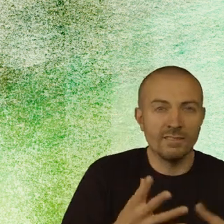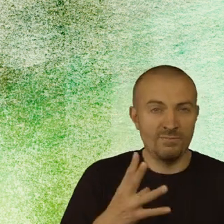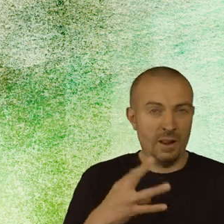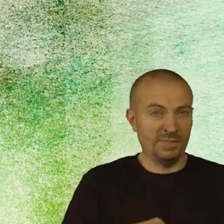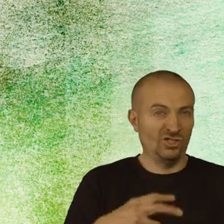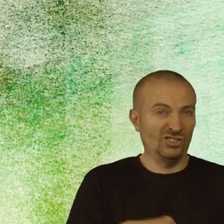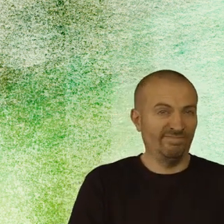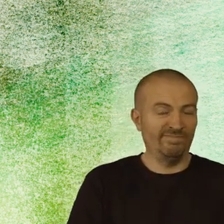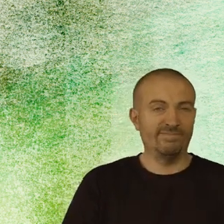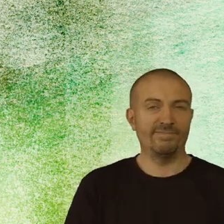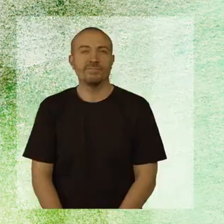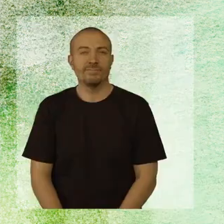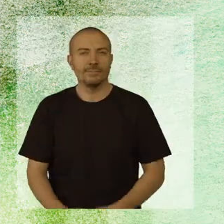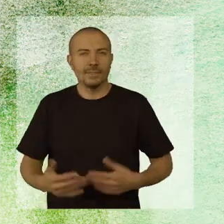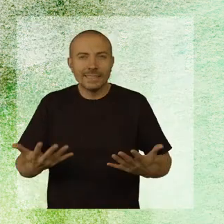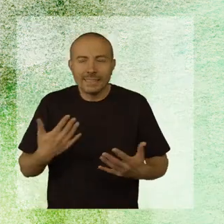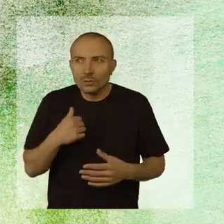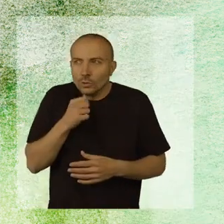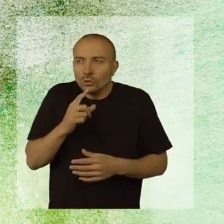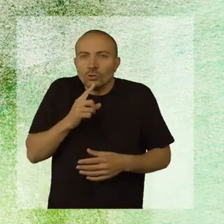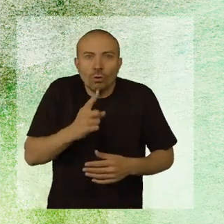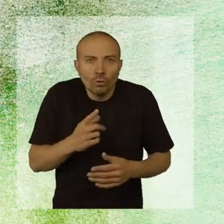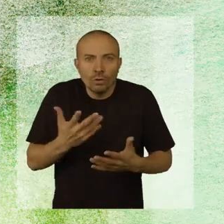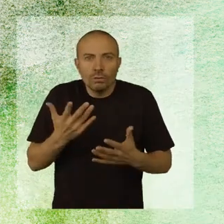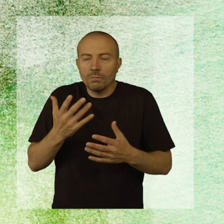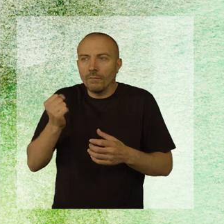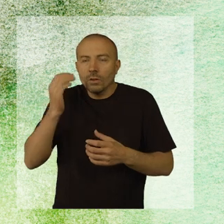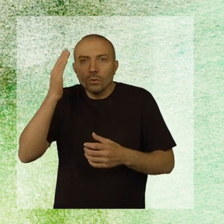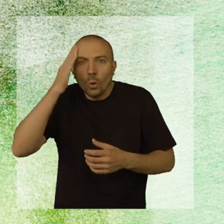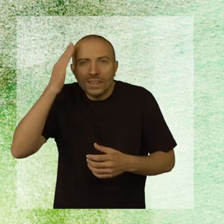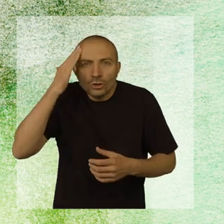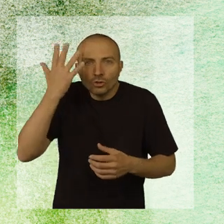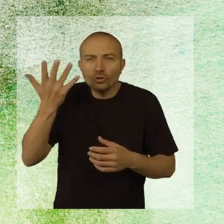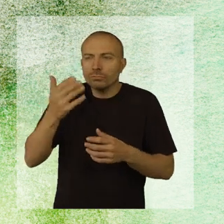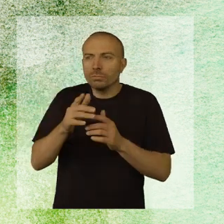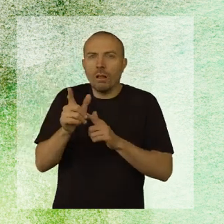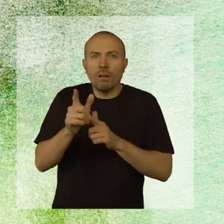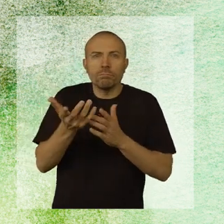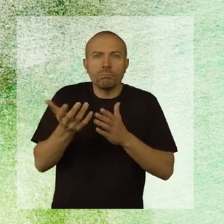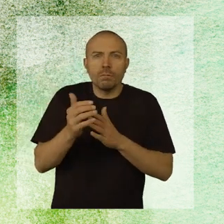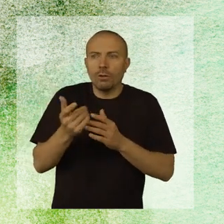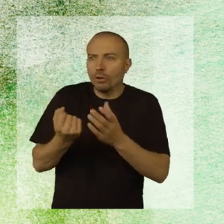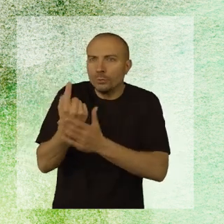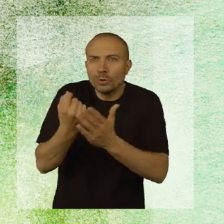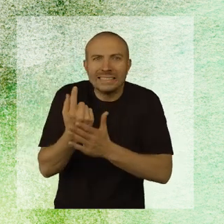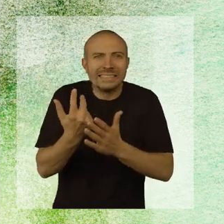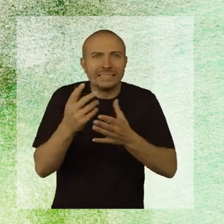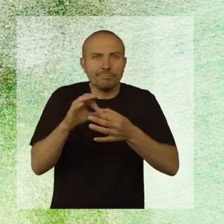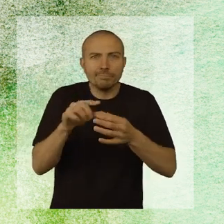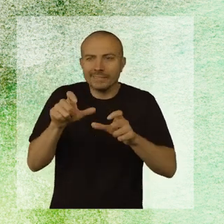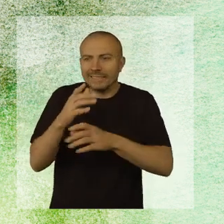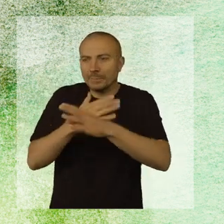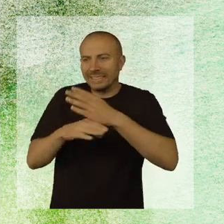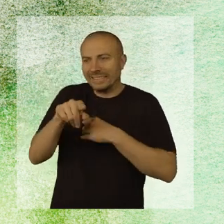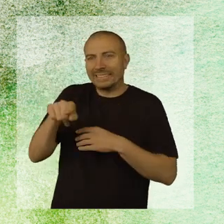Barriers to participation. I'm not sure if it's a knowledge shortage or if